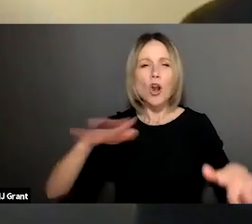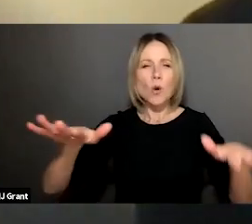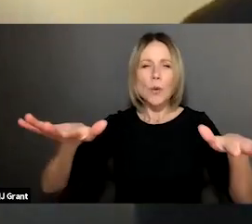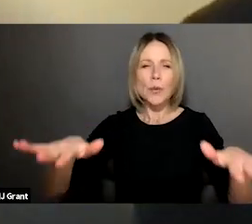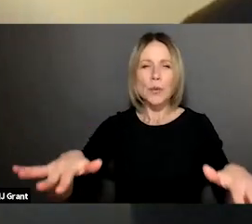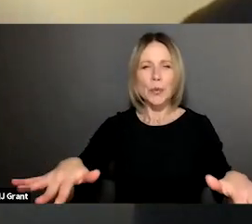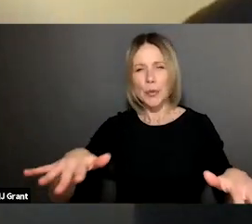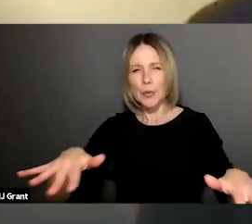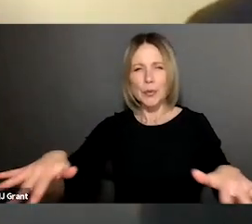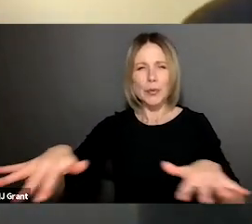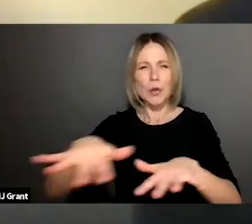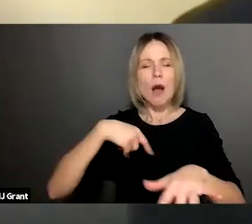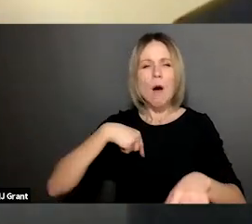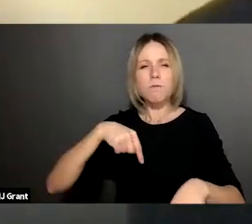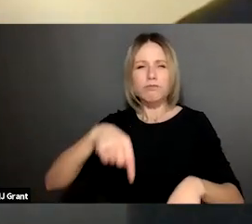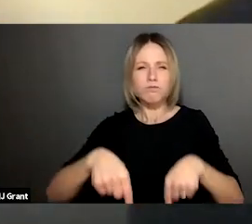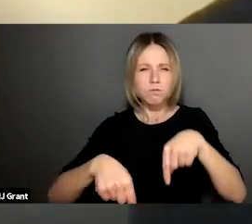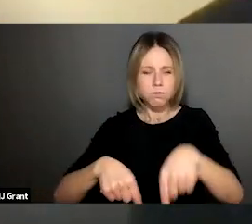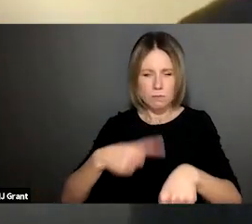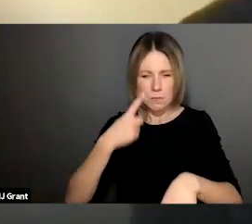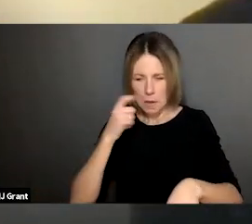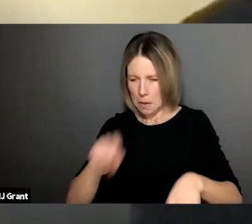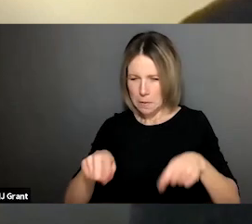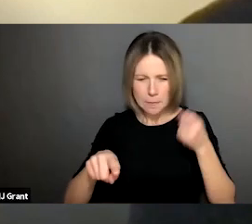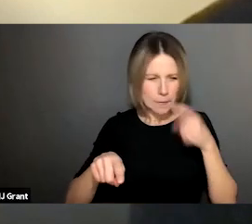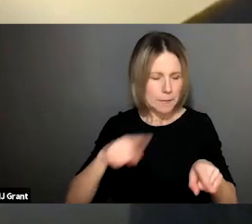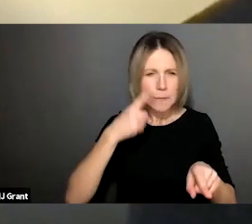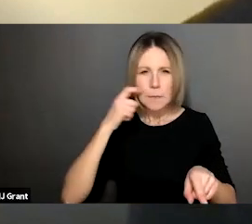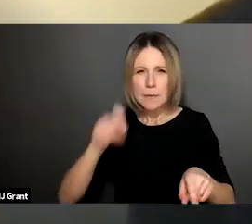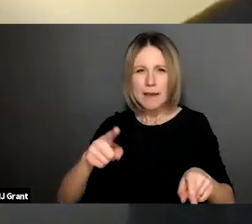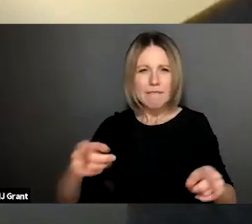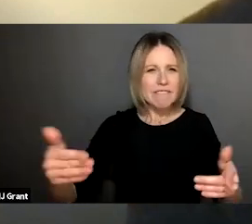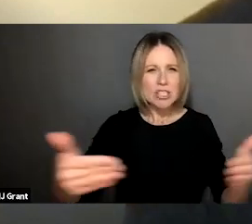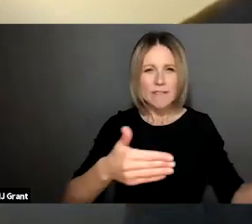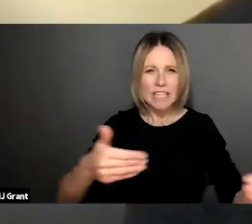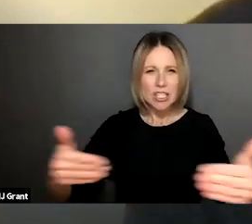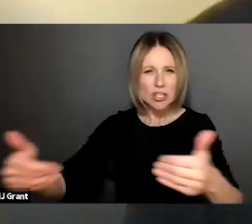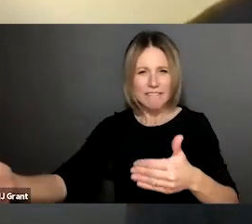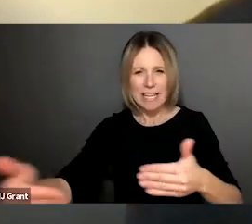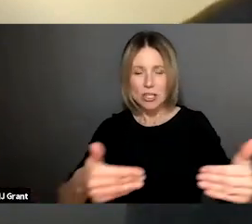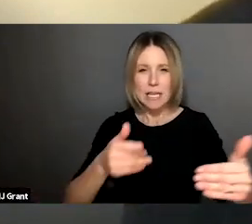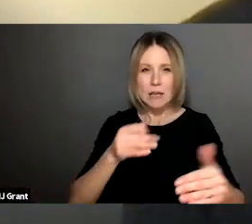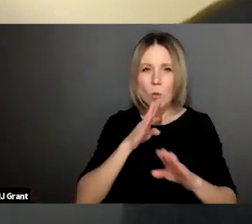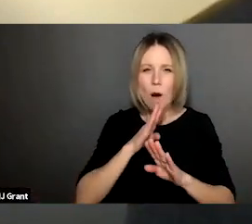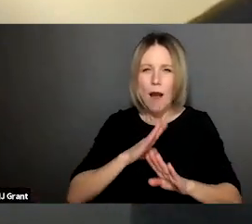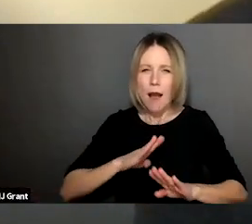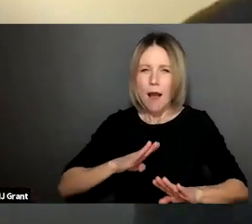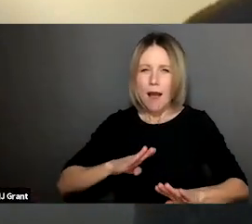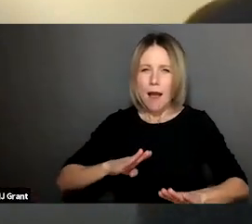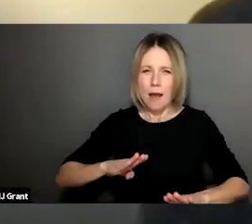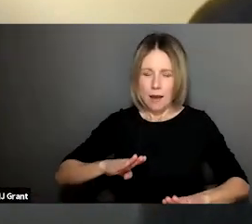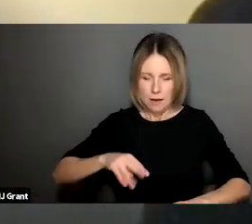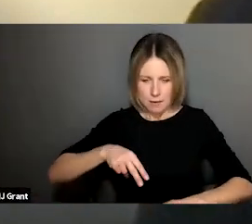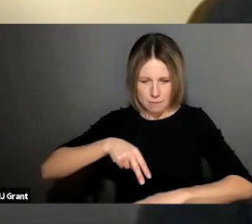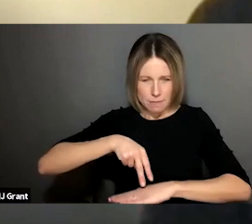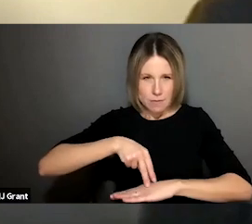spots where you can see the fish coming. if you're very quiet and in the right position on